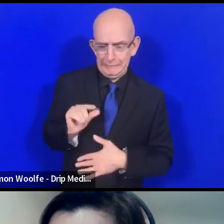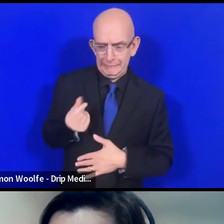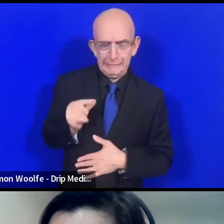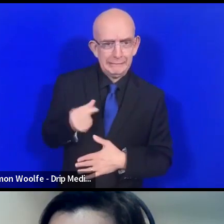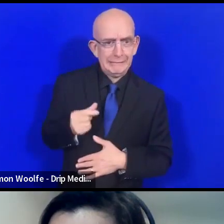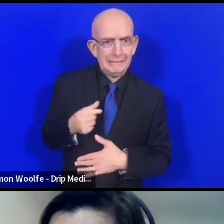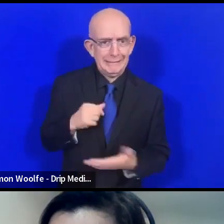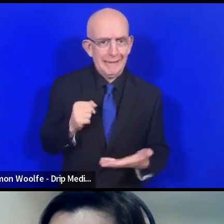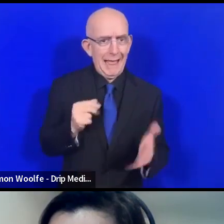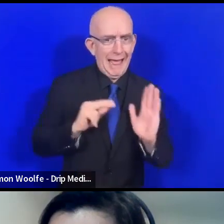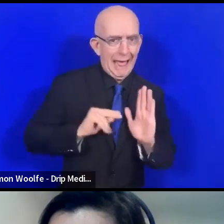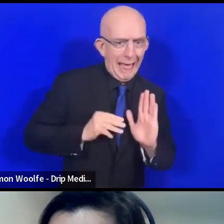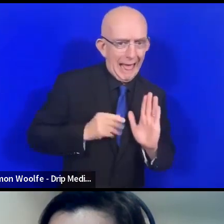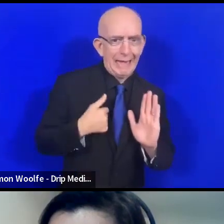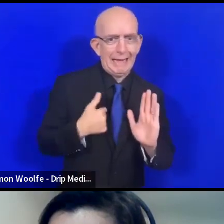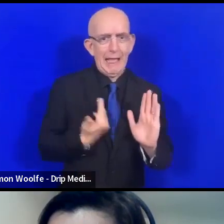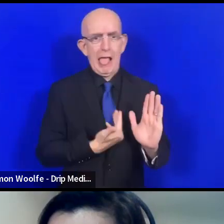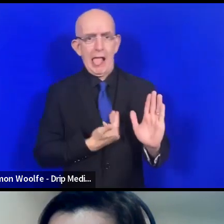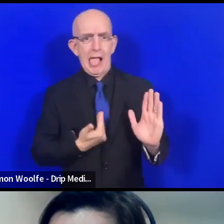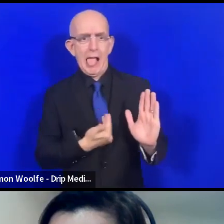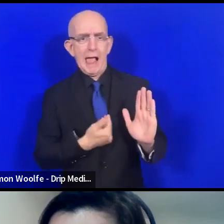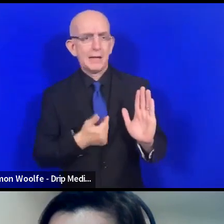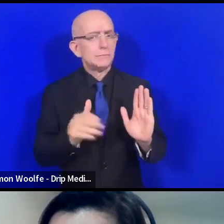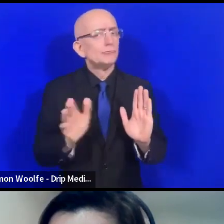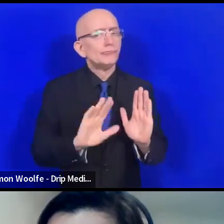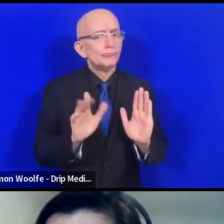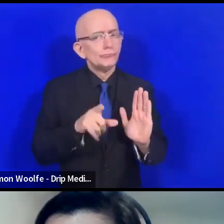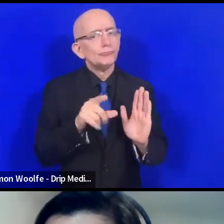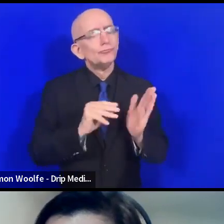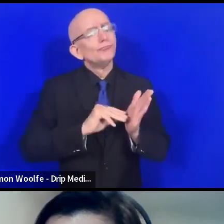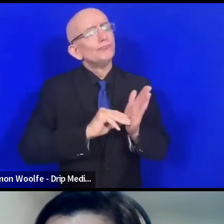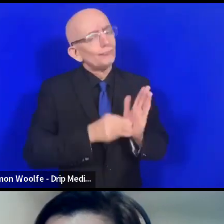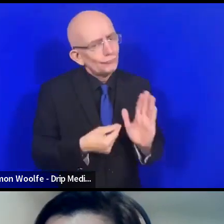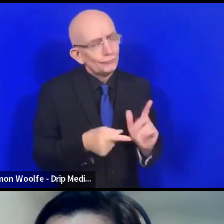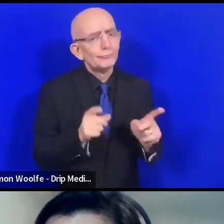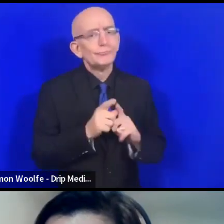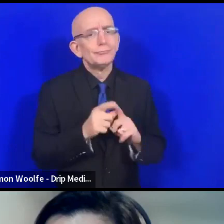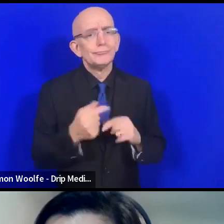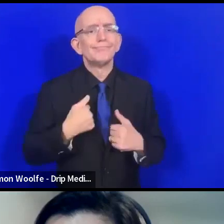learn is step one. And we can all do that.